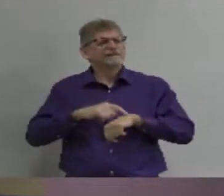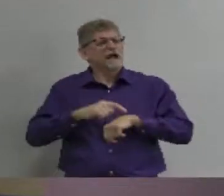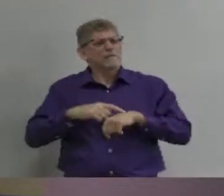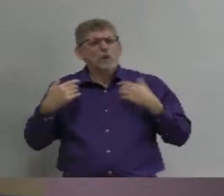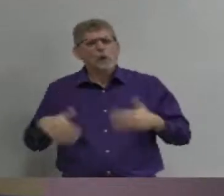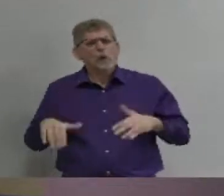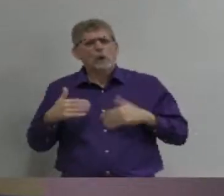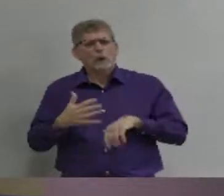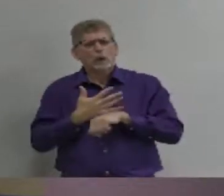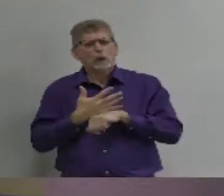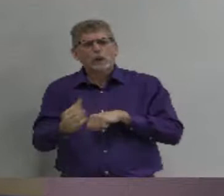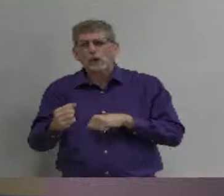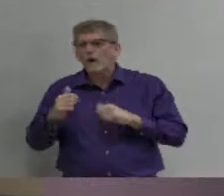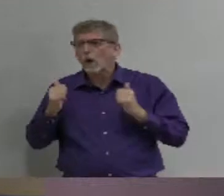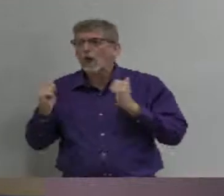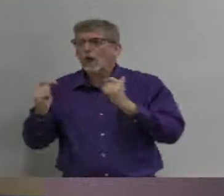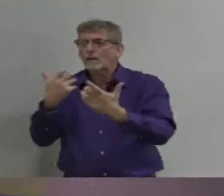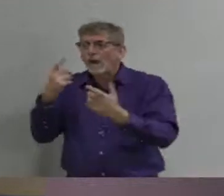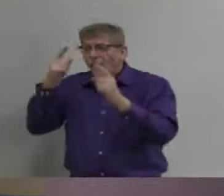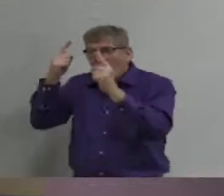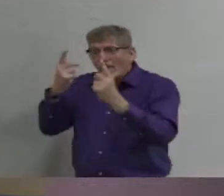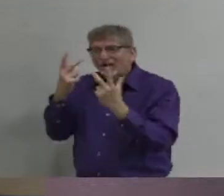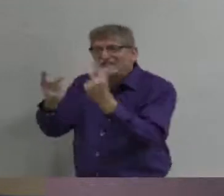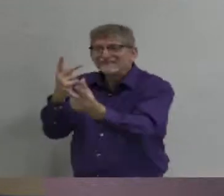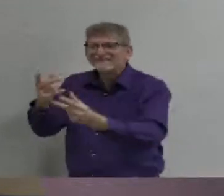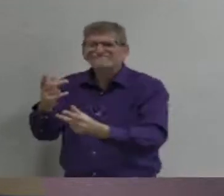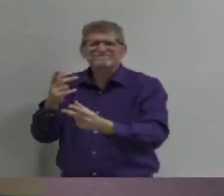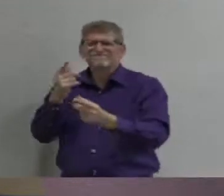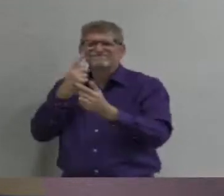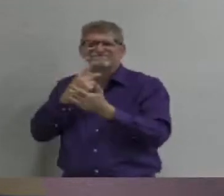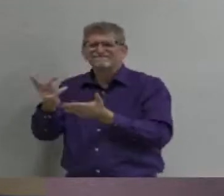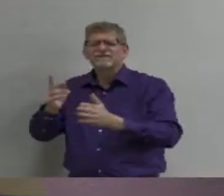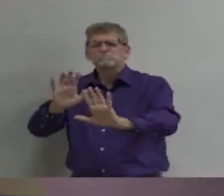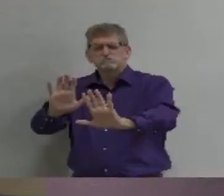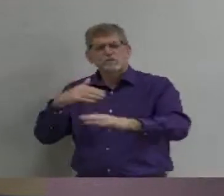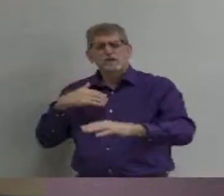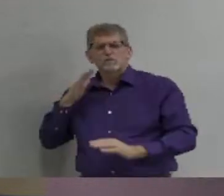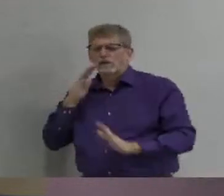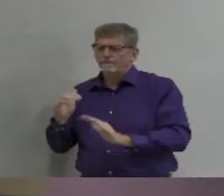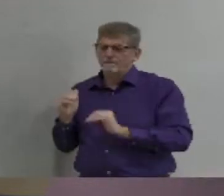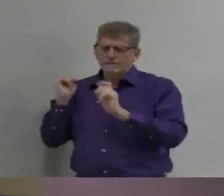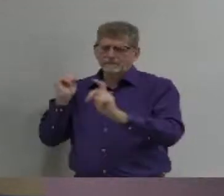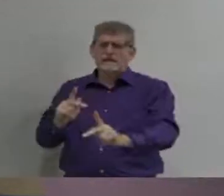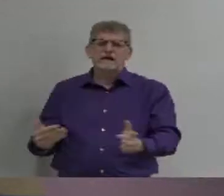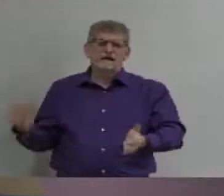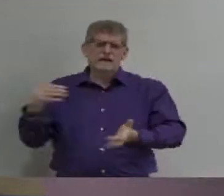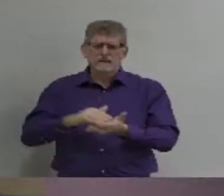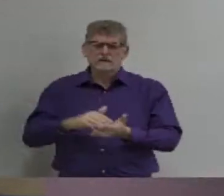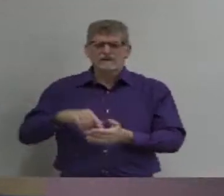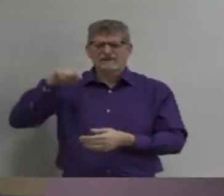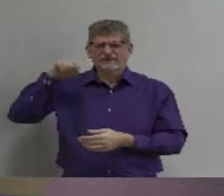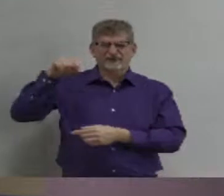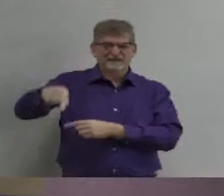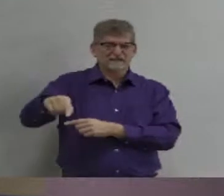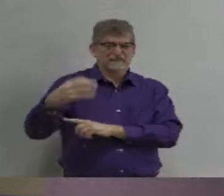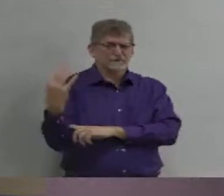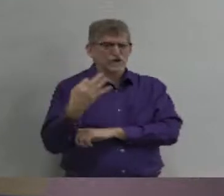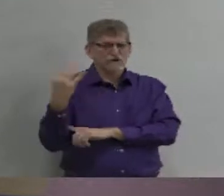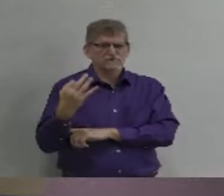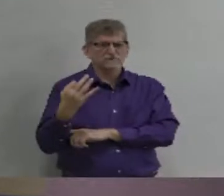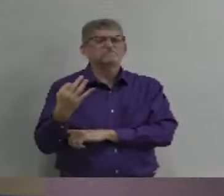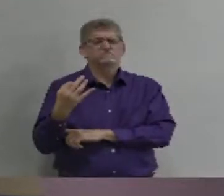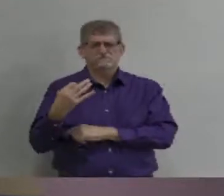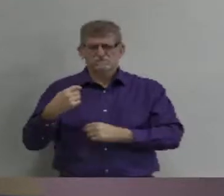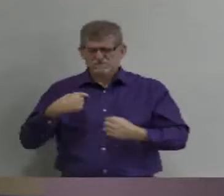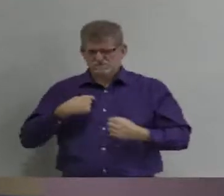vaccine. So the staff is going back this Friday. I've added more staff to go to help with the registration process.